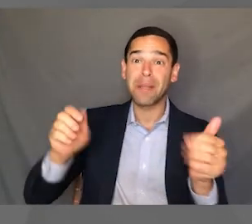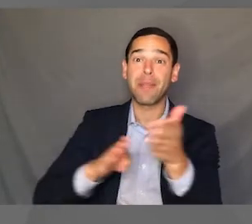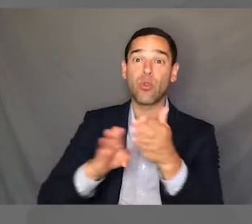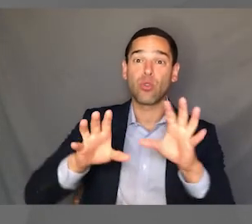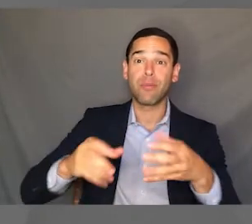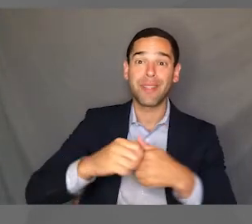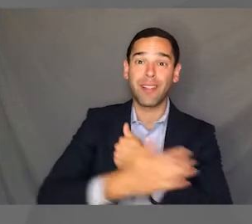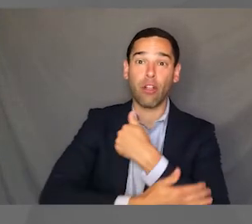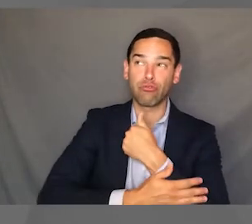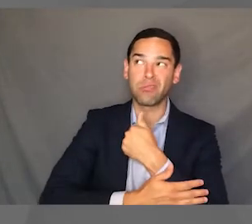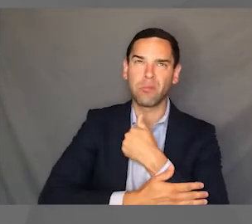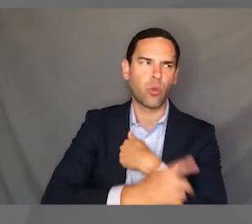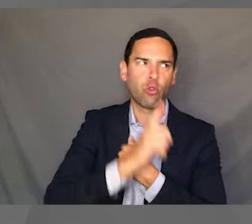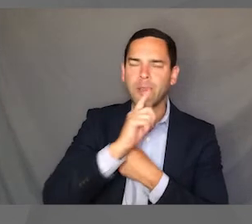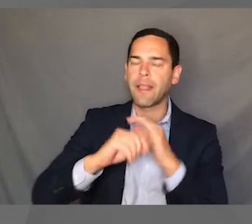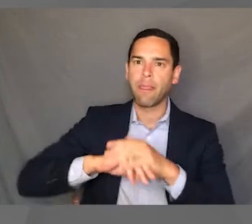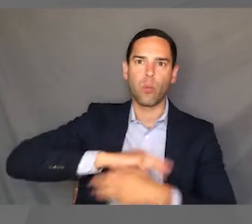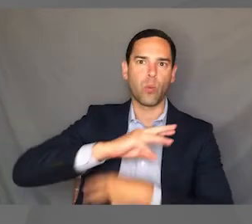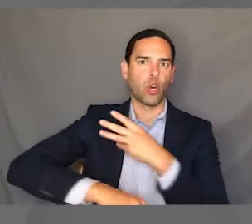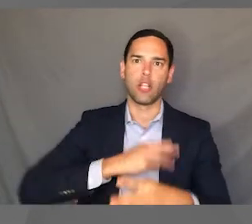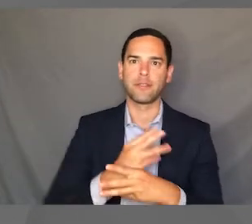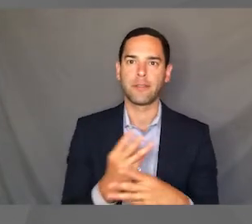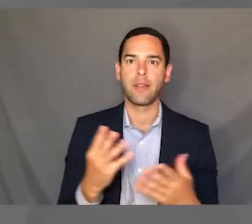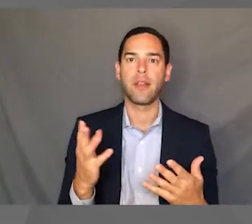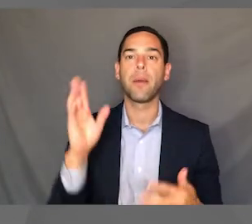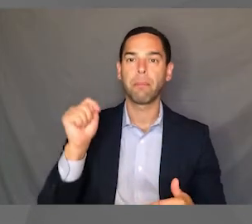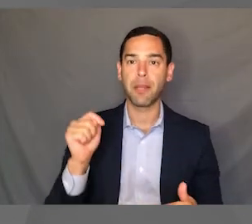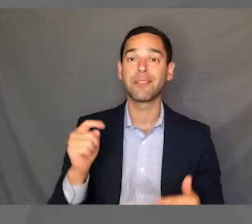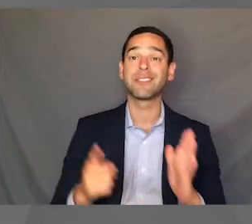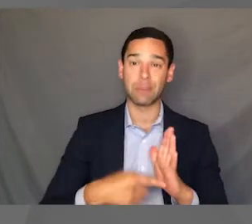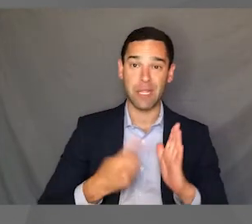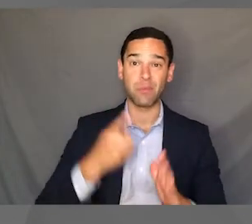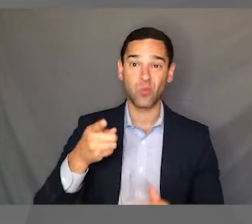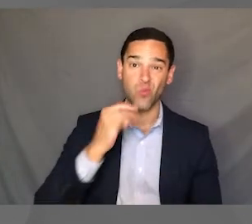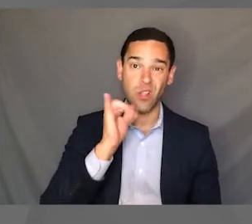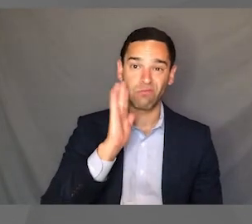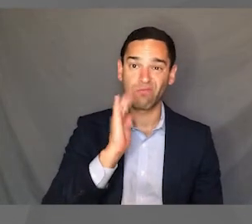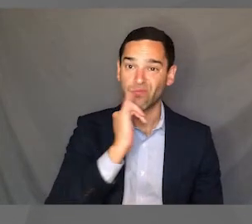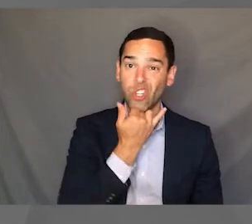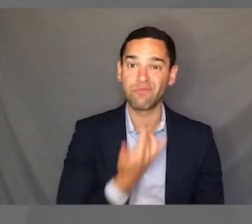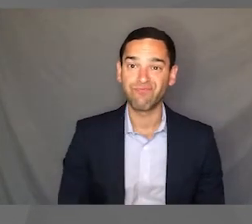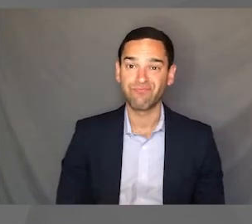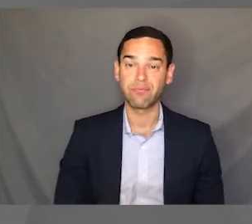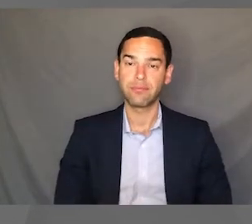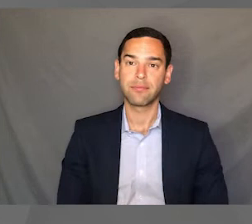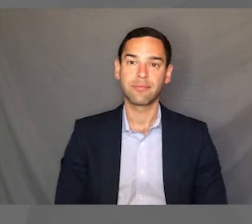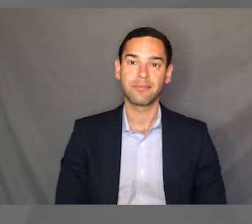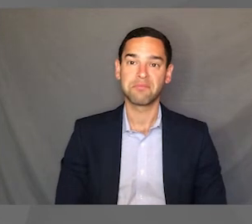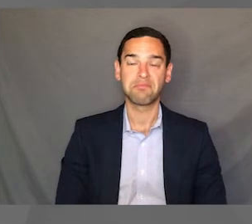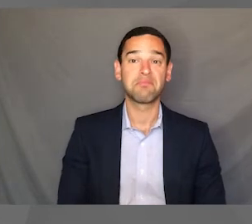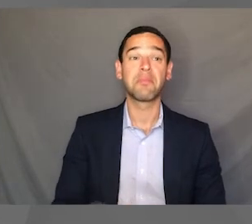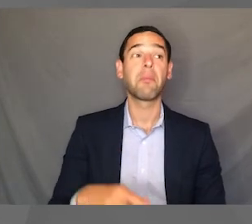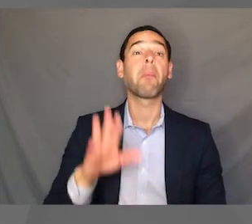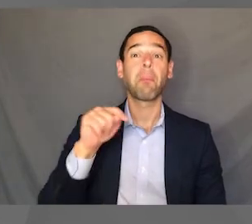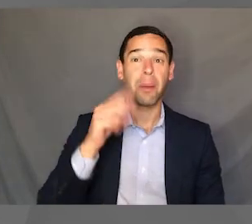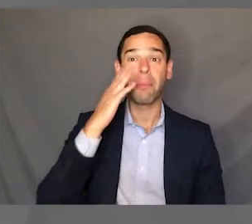the world actually, is the idea that sometimes you're going to get it wrong. And because you understand you're sometimes going